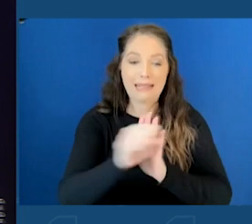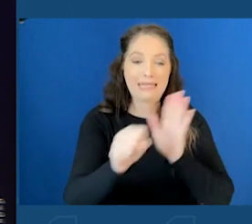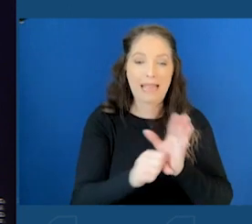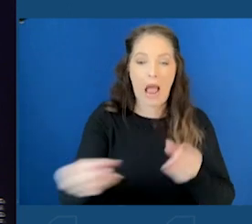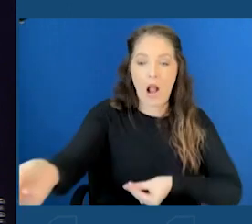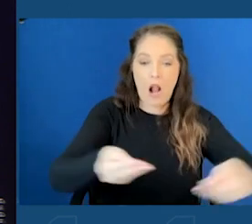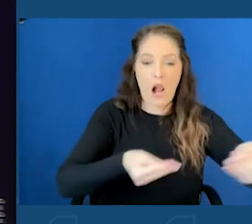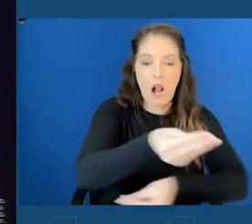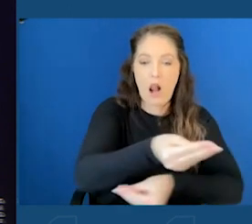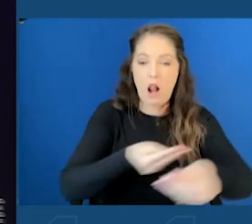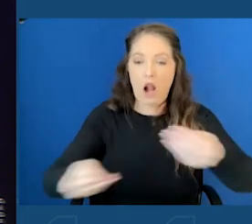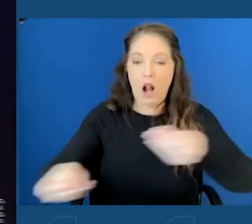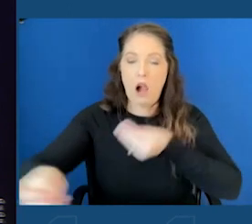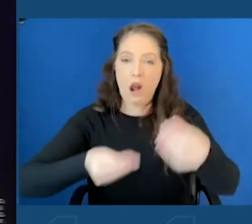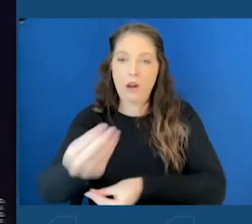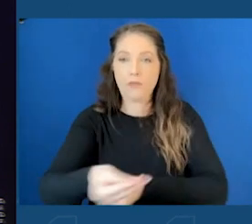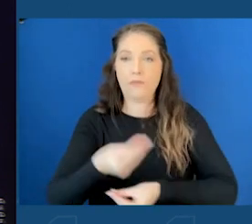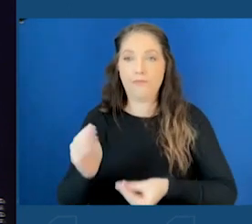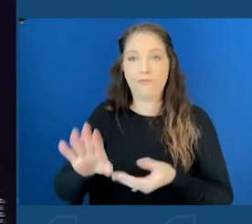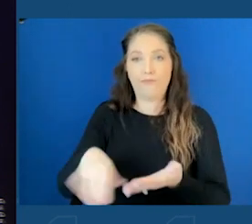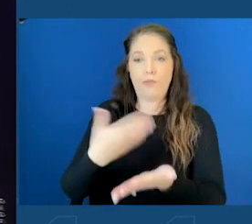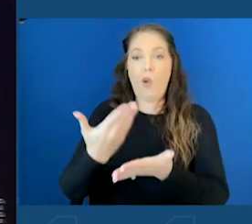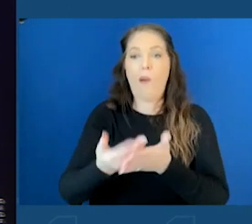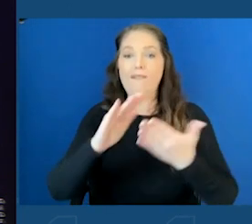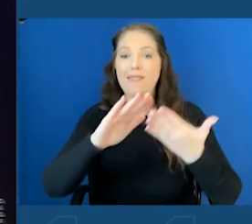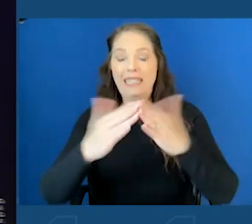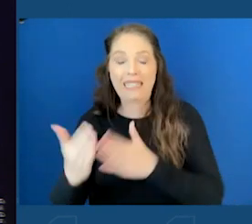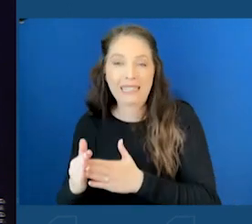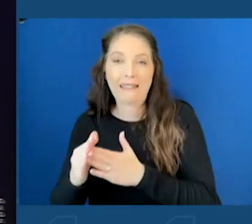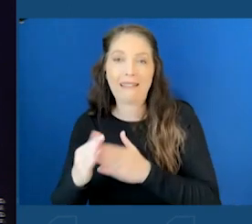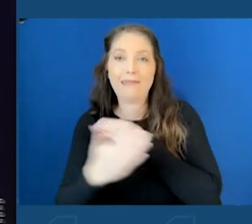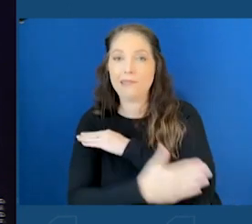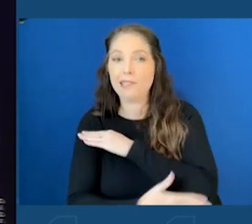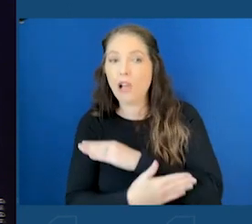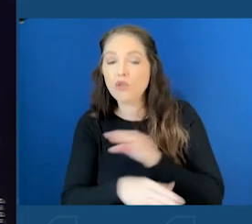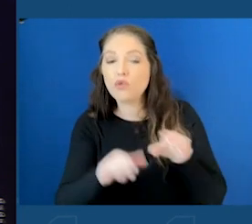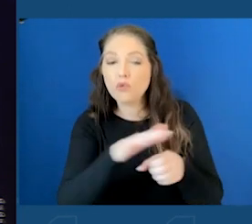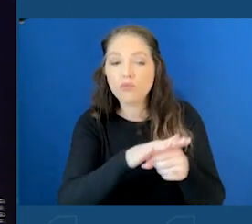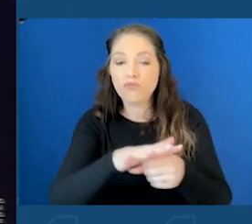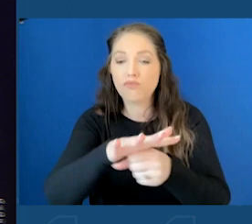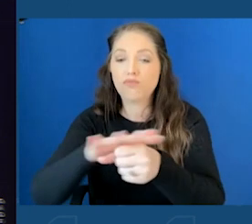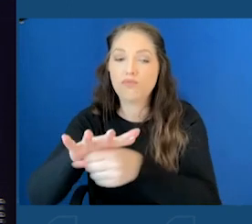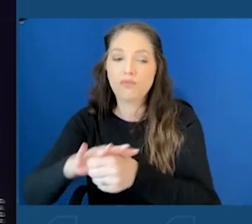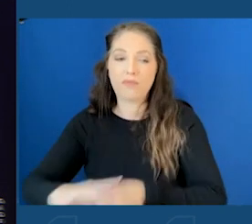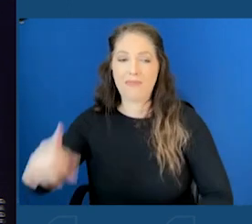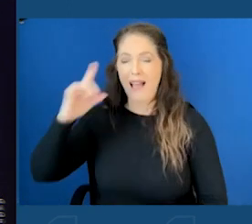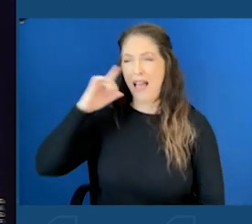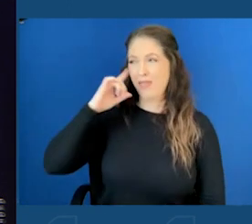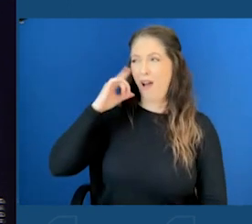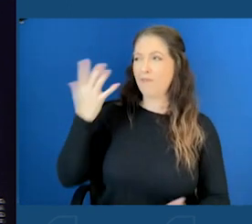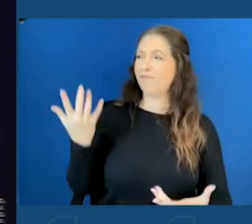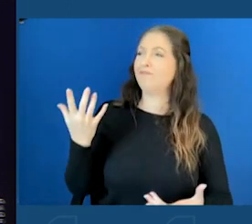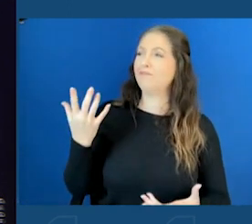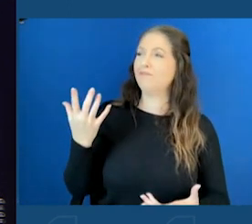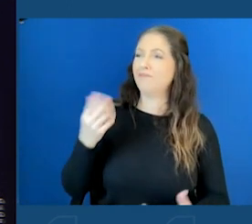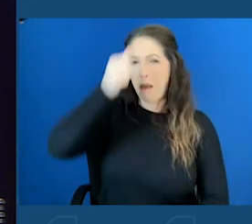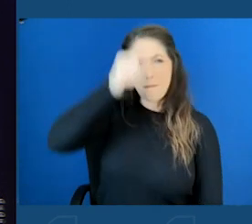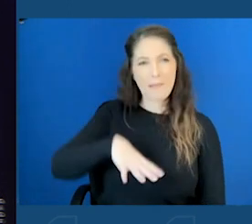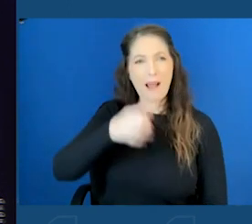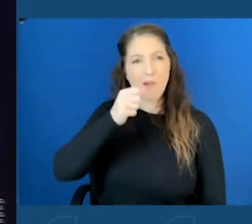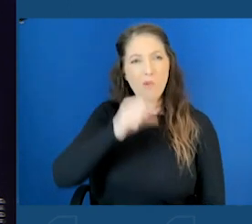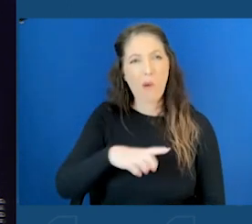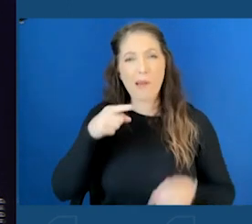lines and coming to our cities and our rural areas. And I thought, how are we using the men and women who are out there